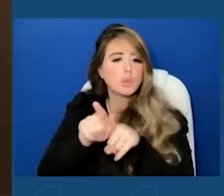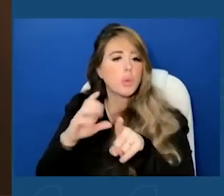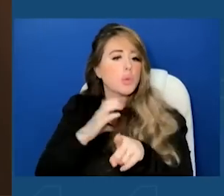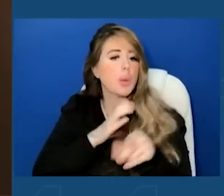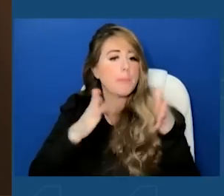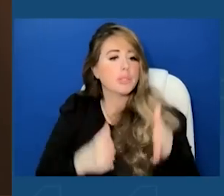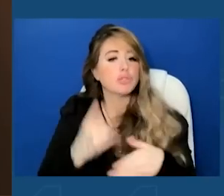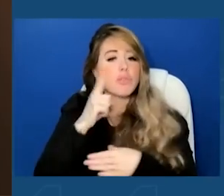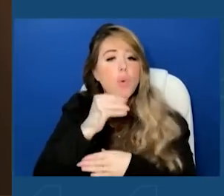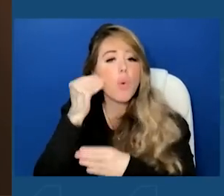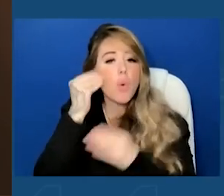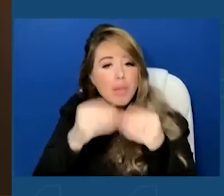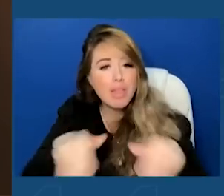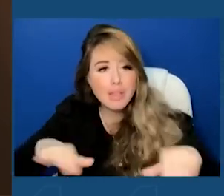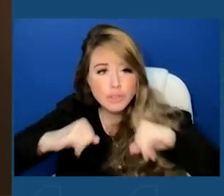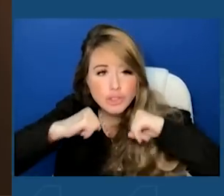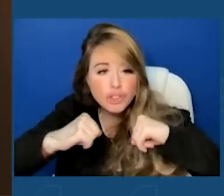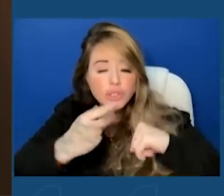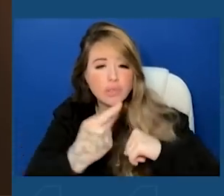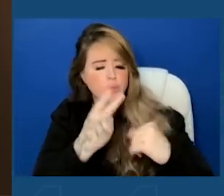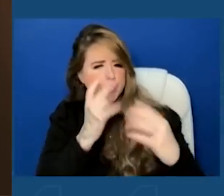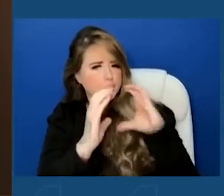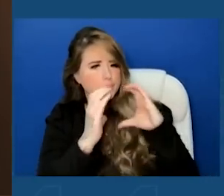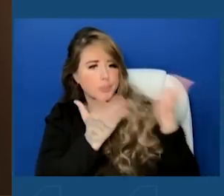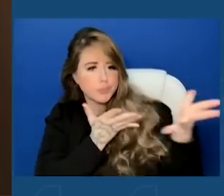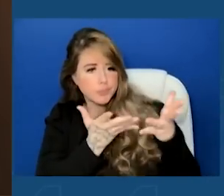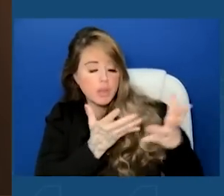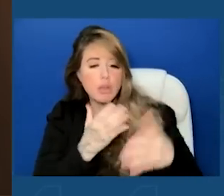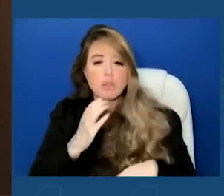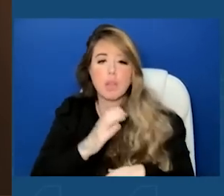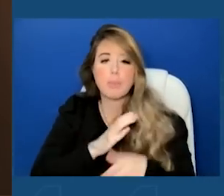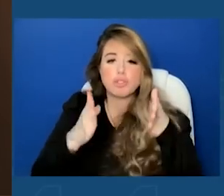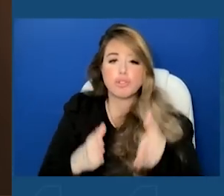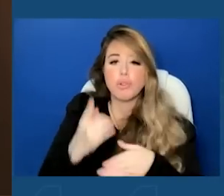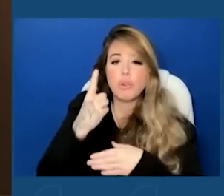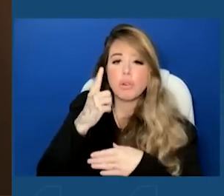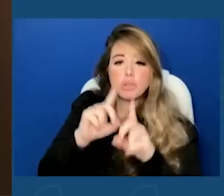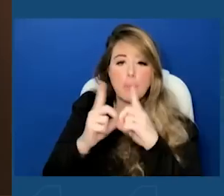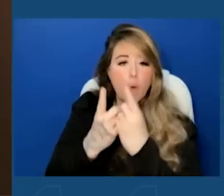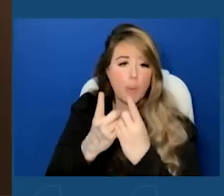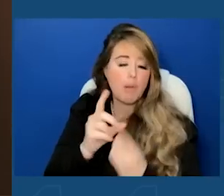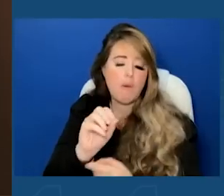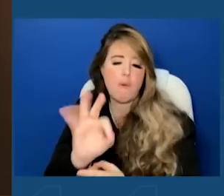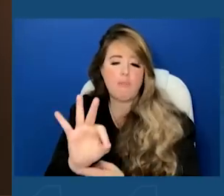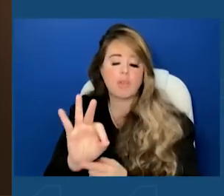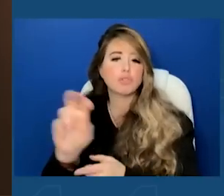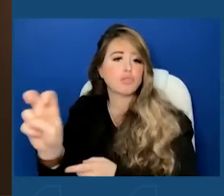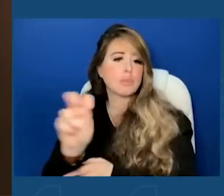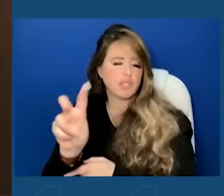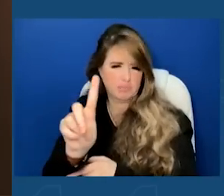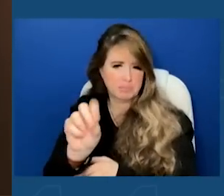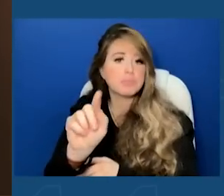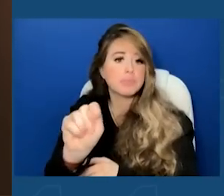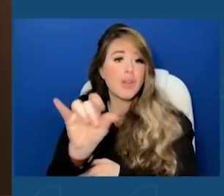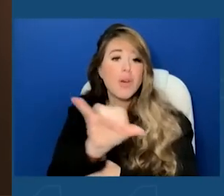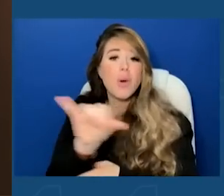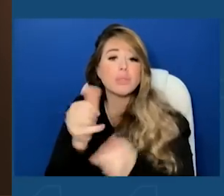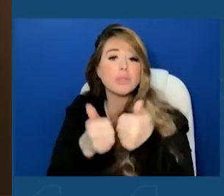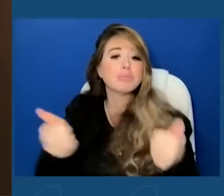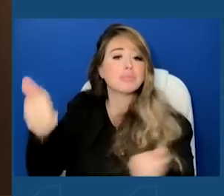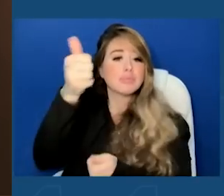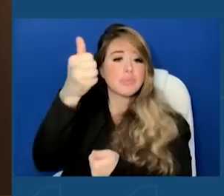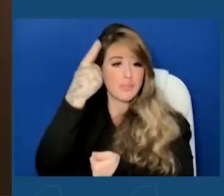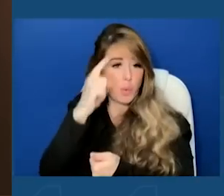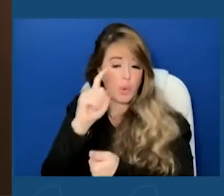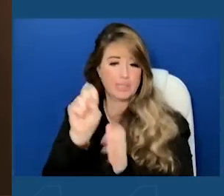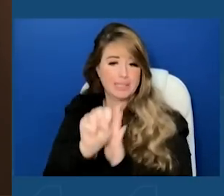Security, the Commissioner of the Department of Transportation, and the Superintendent of State Police. I thank